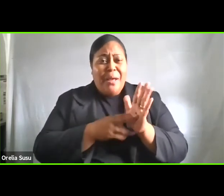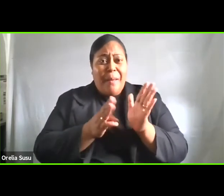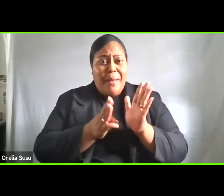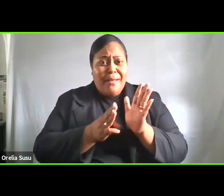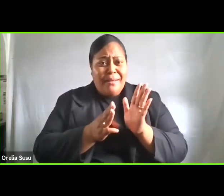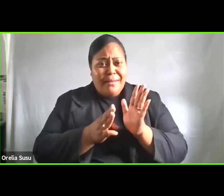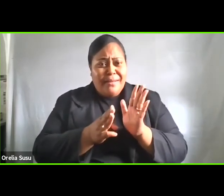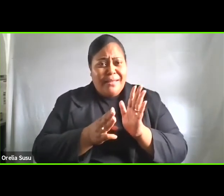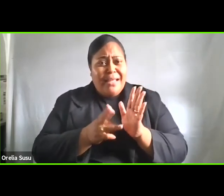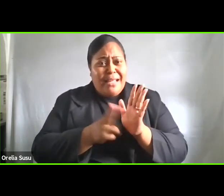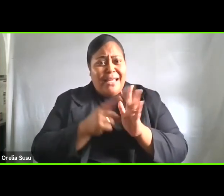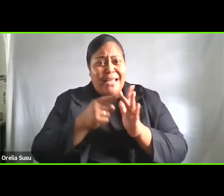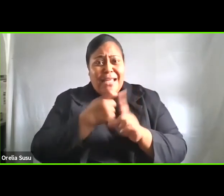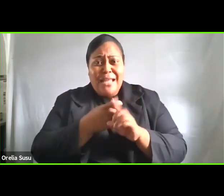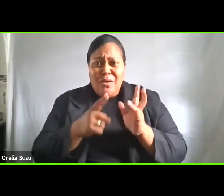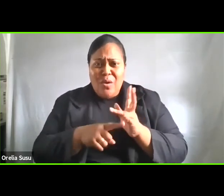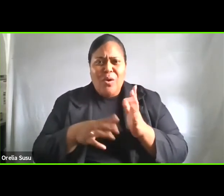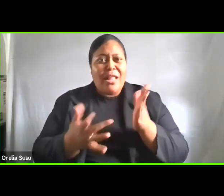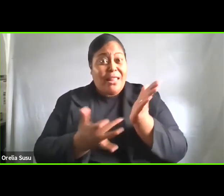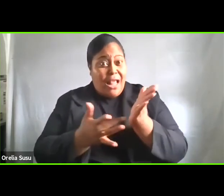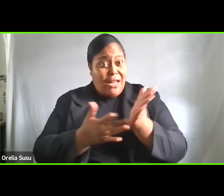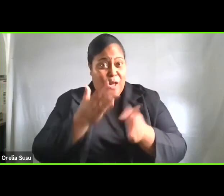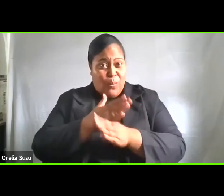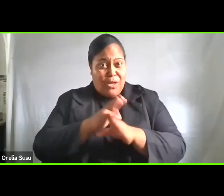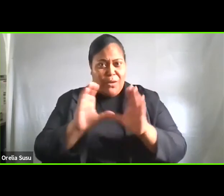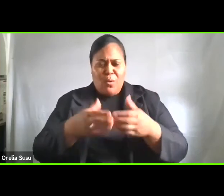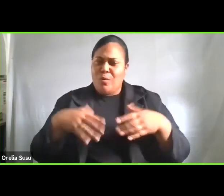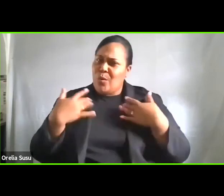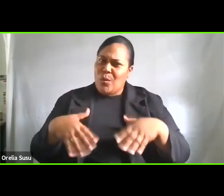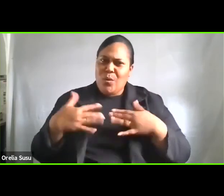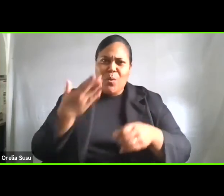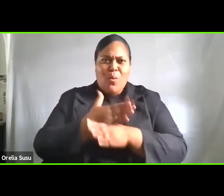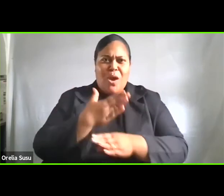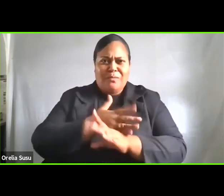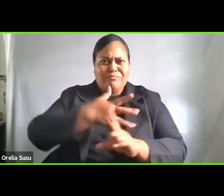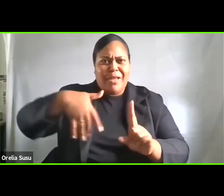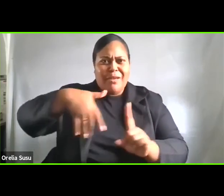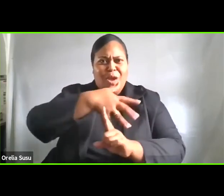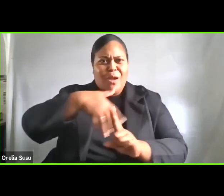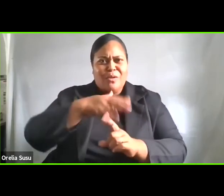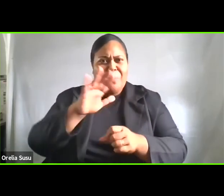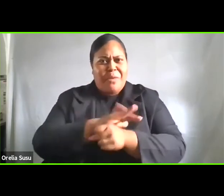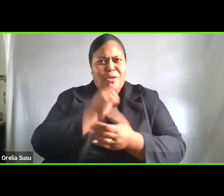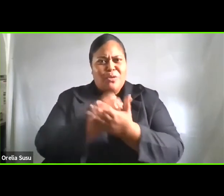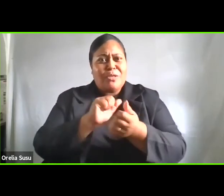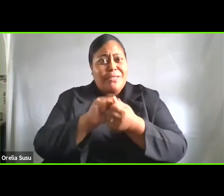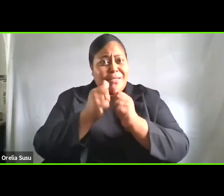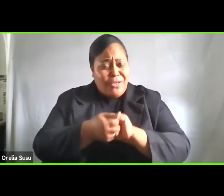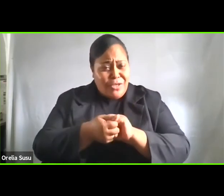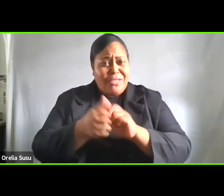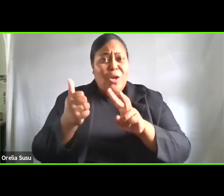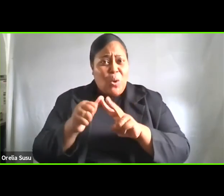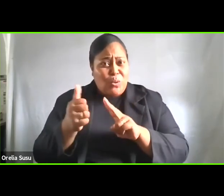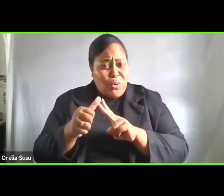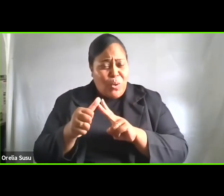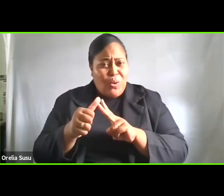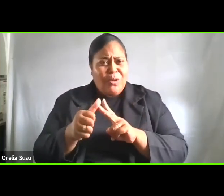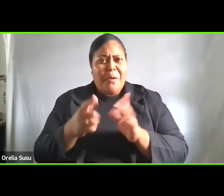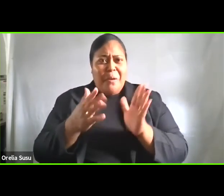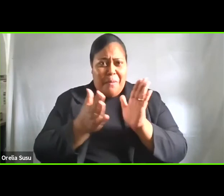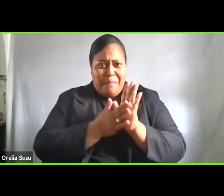that is really working hard behind the scene, making sure that this session goes well. And also my co-moderator,